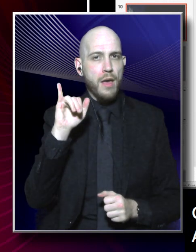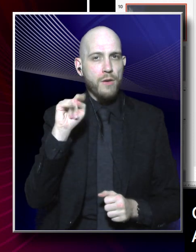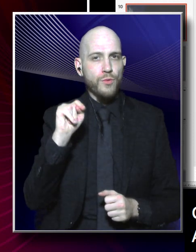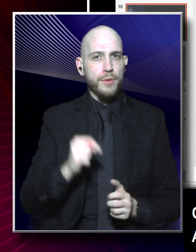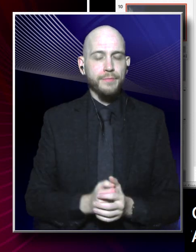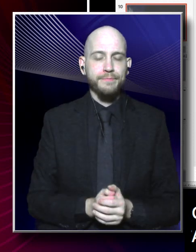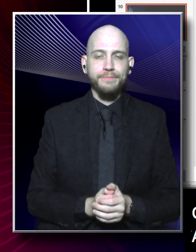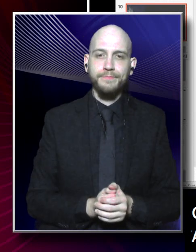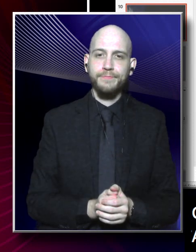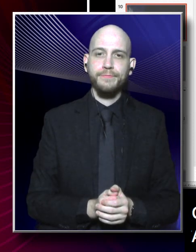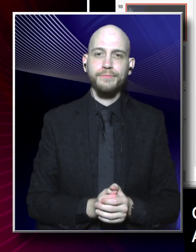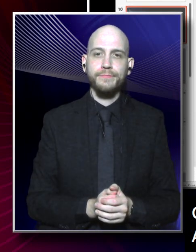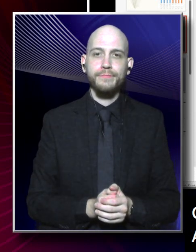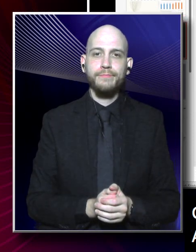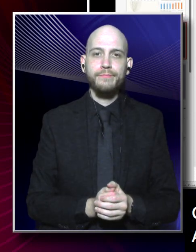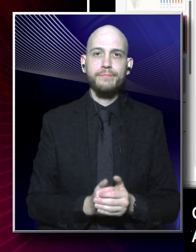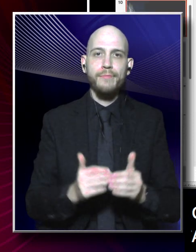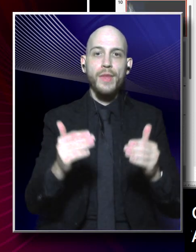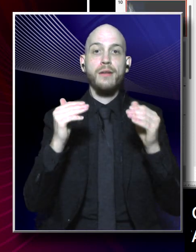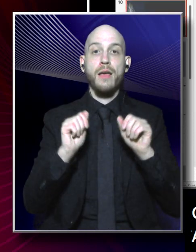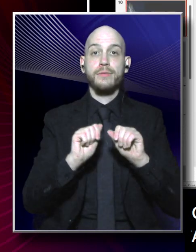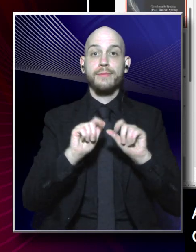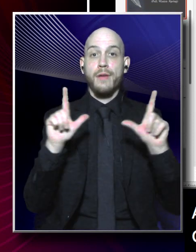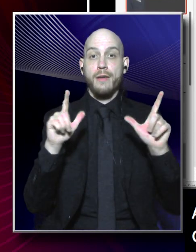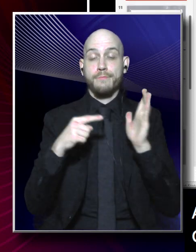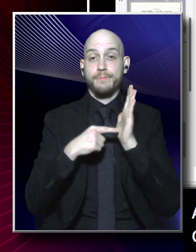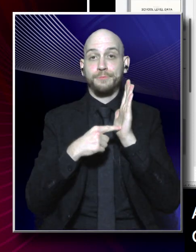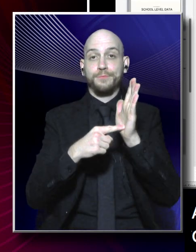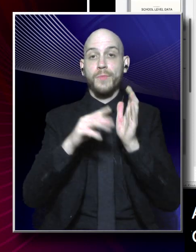So what I'm going to focus on is our benchmark testing.